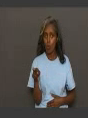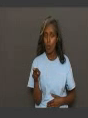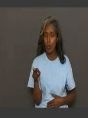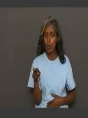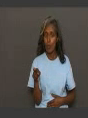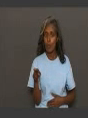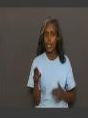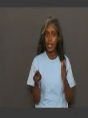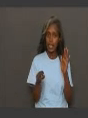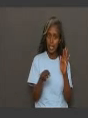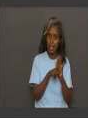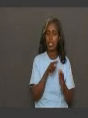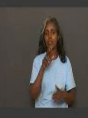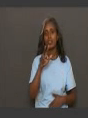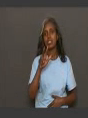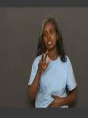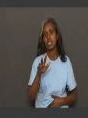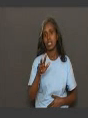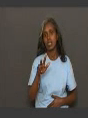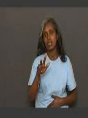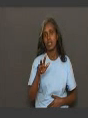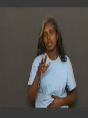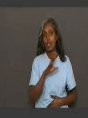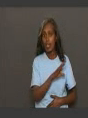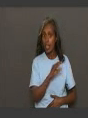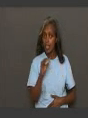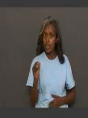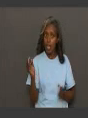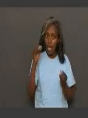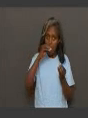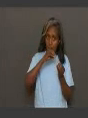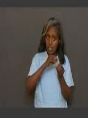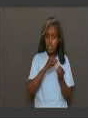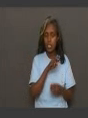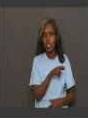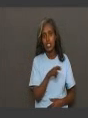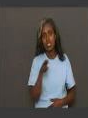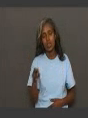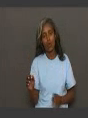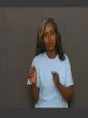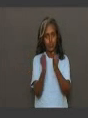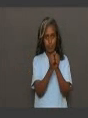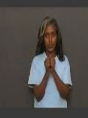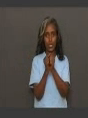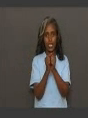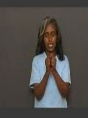by -3 and adding the rows together.